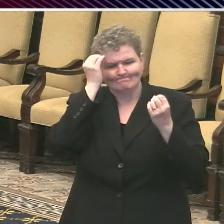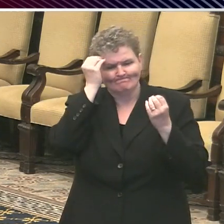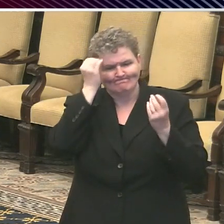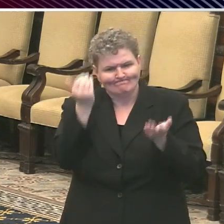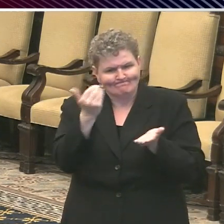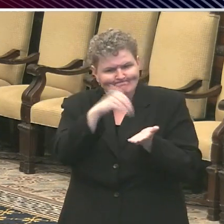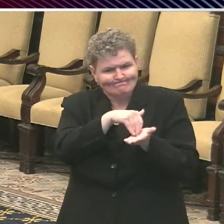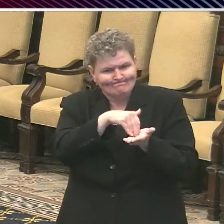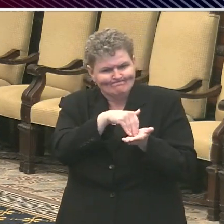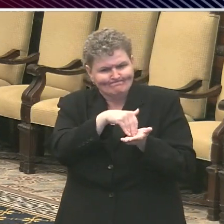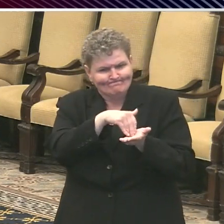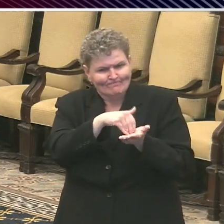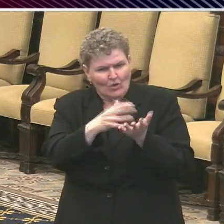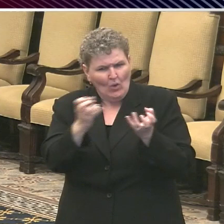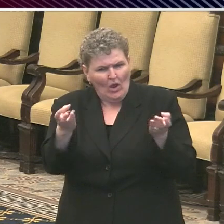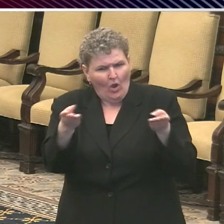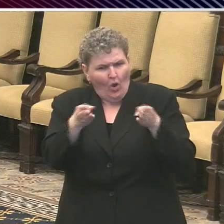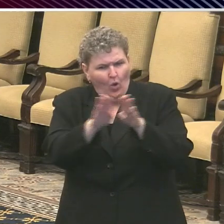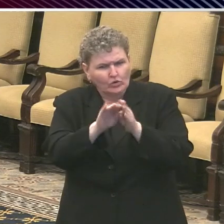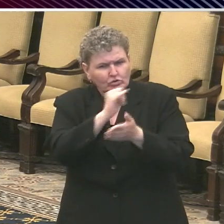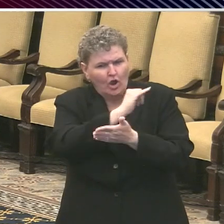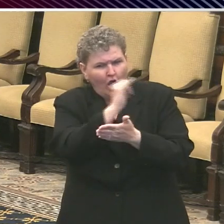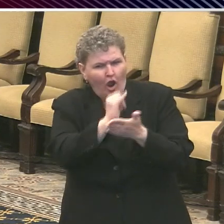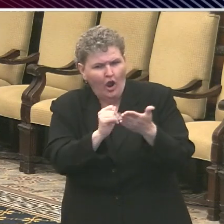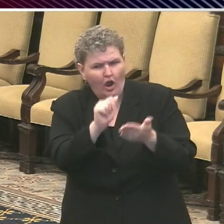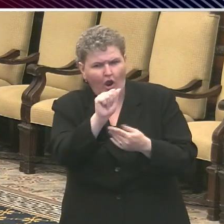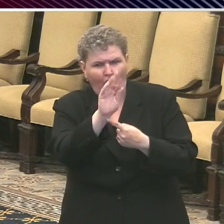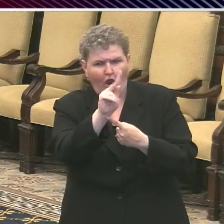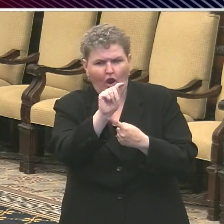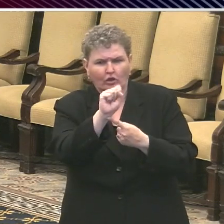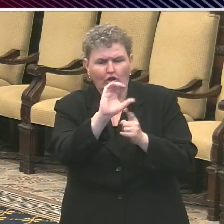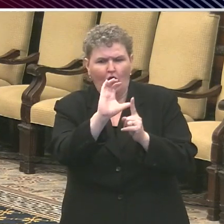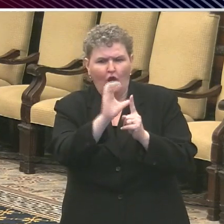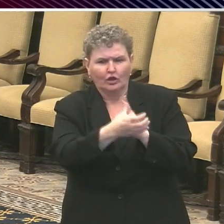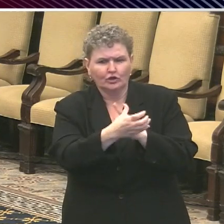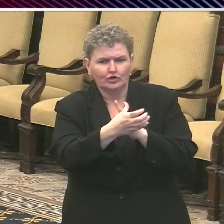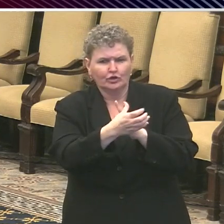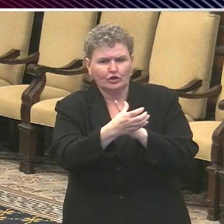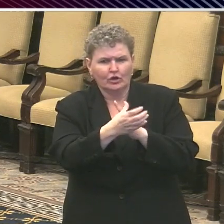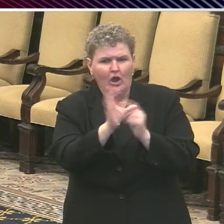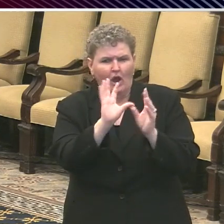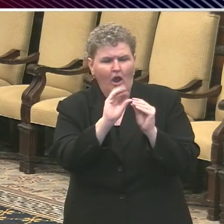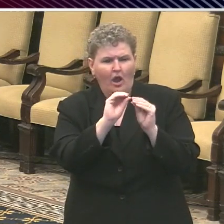the arts office and arts, culture, and creative economy.